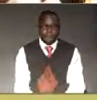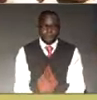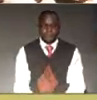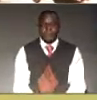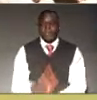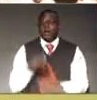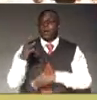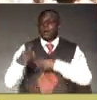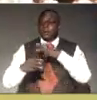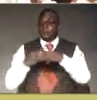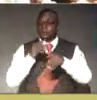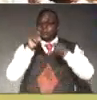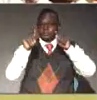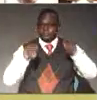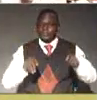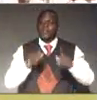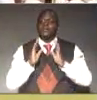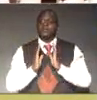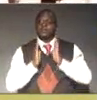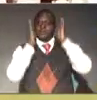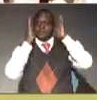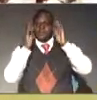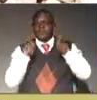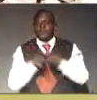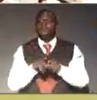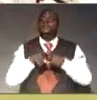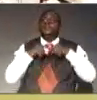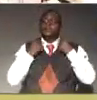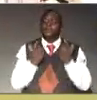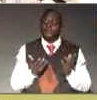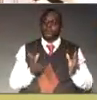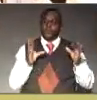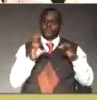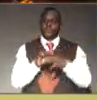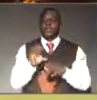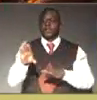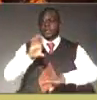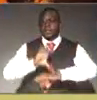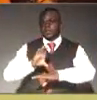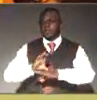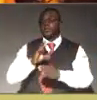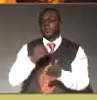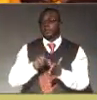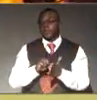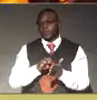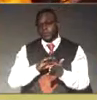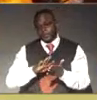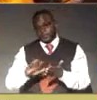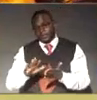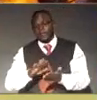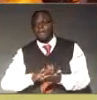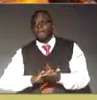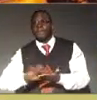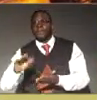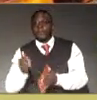Around the world, bishops and the priests come together in their local cathedral on the Holy Thursday morning to